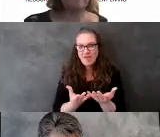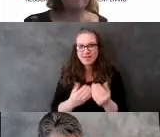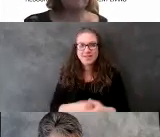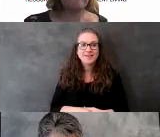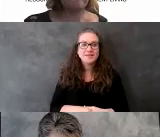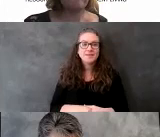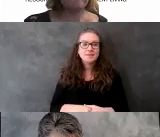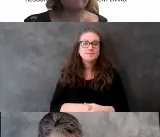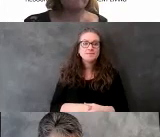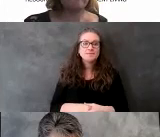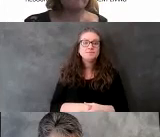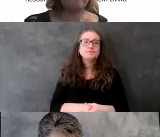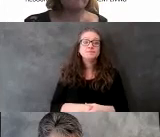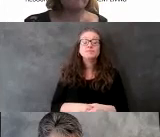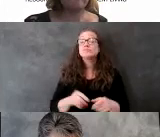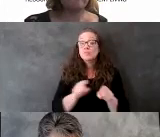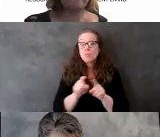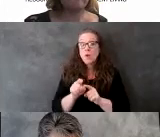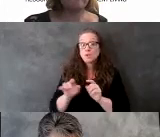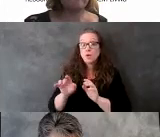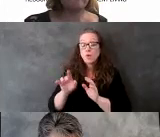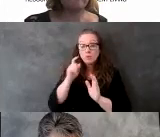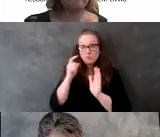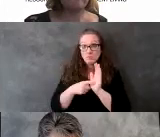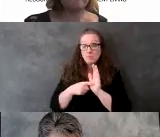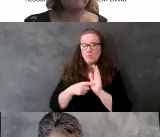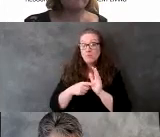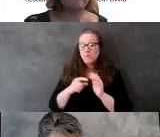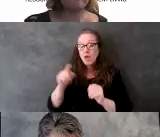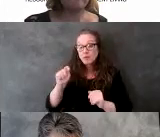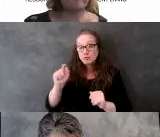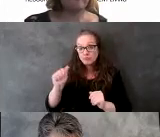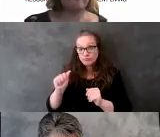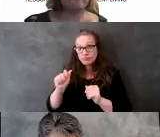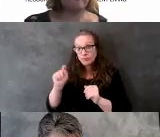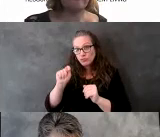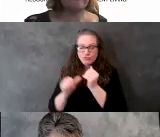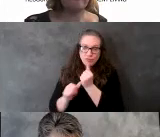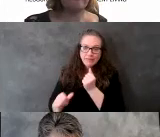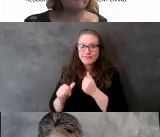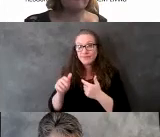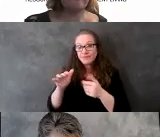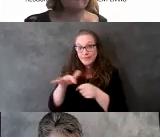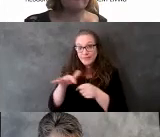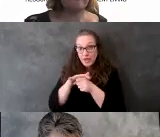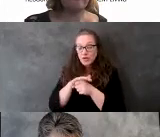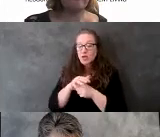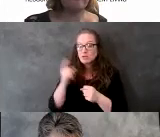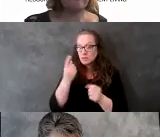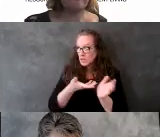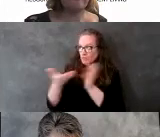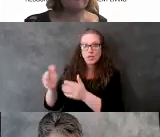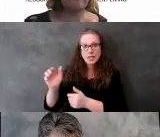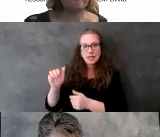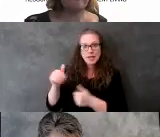relief area, an appropriate place where someone could take their animal out to be relieved.